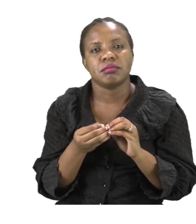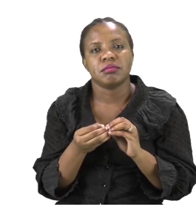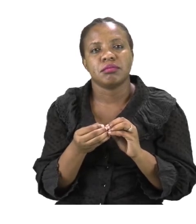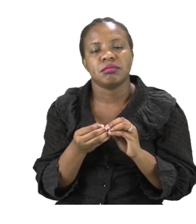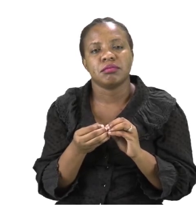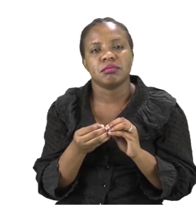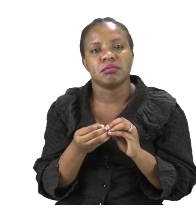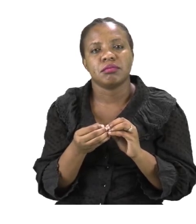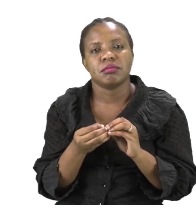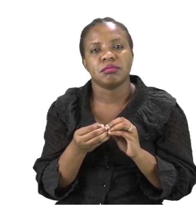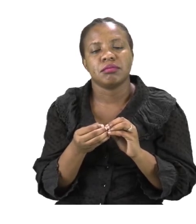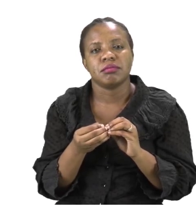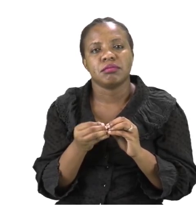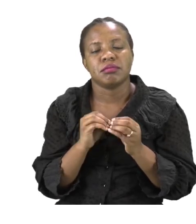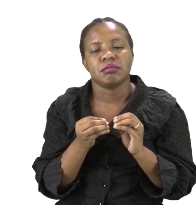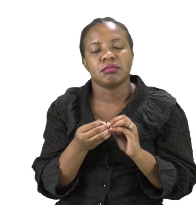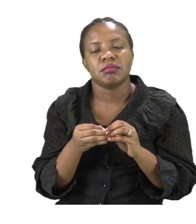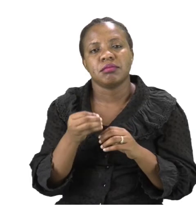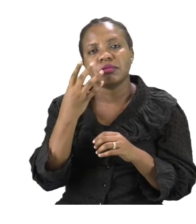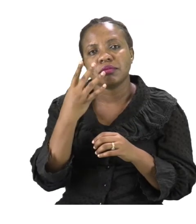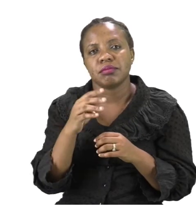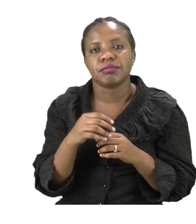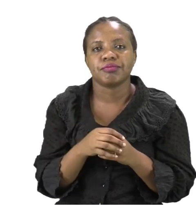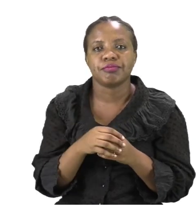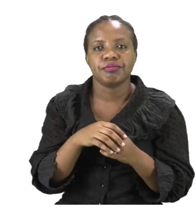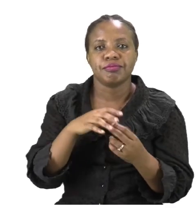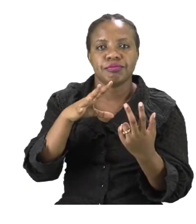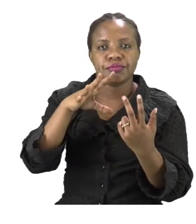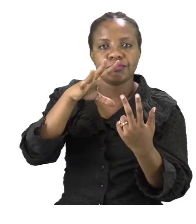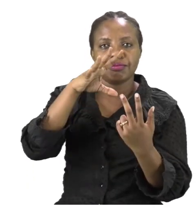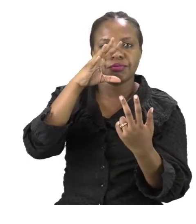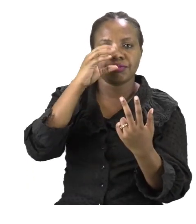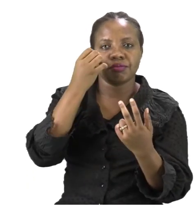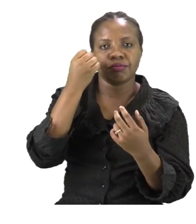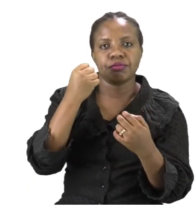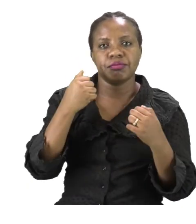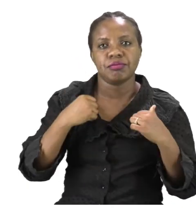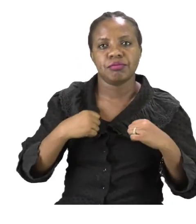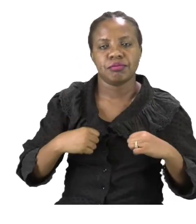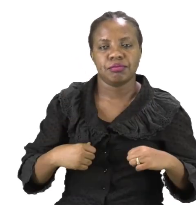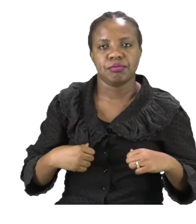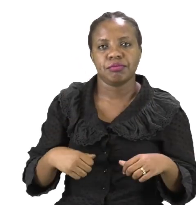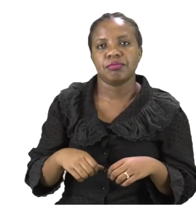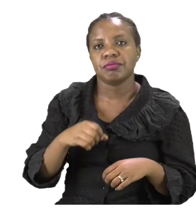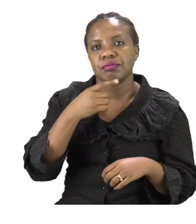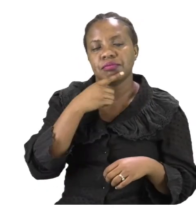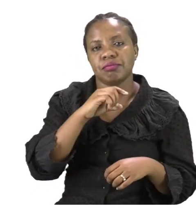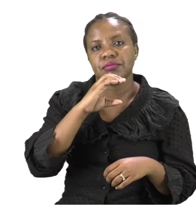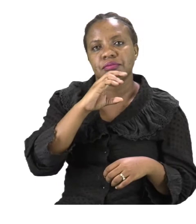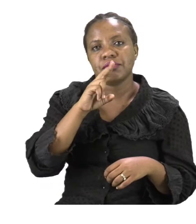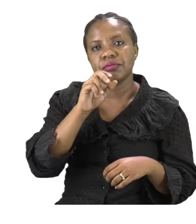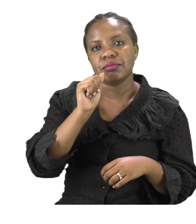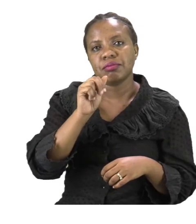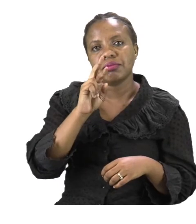together. The students earned some recess. Mr. Charlie gave them